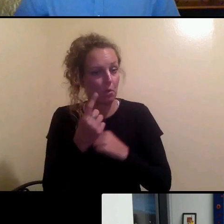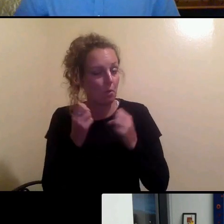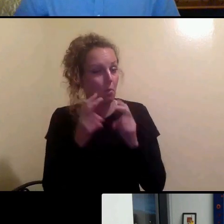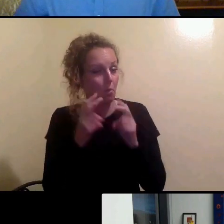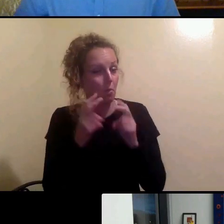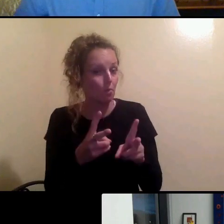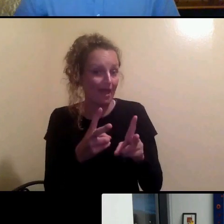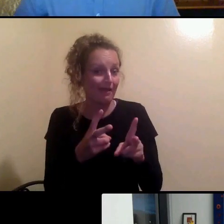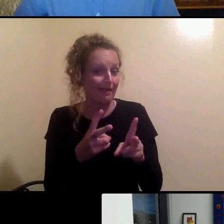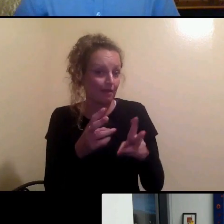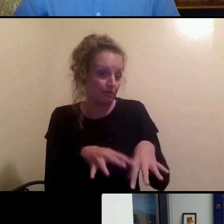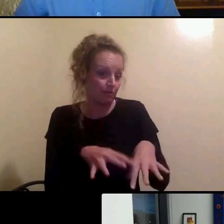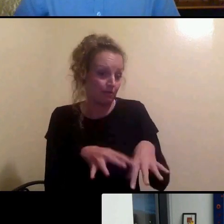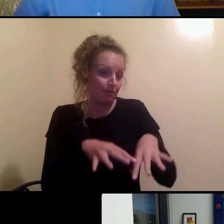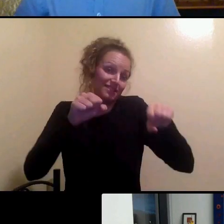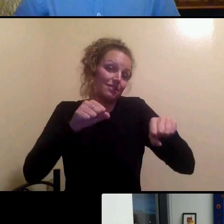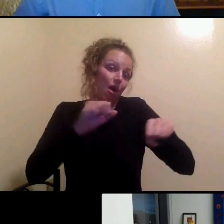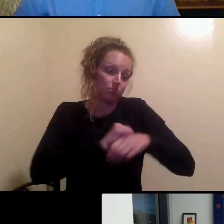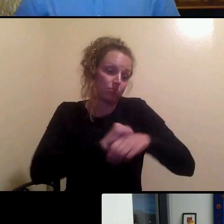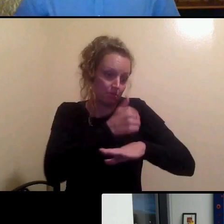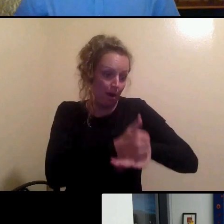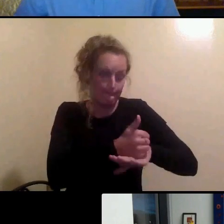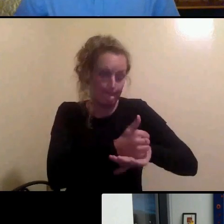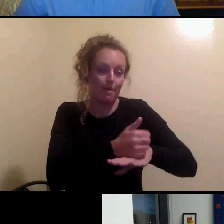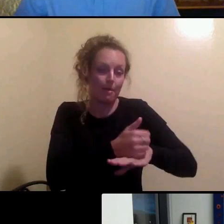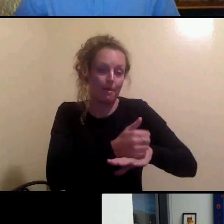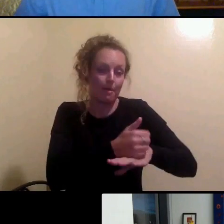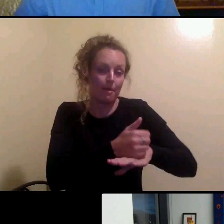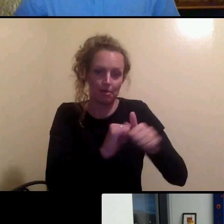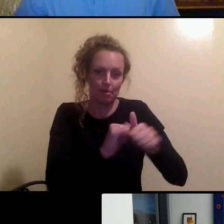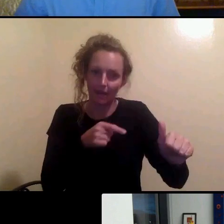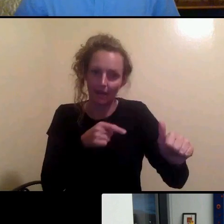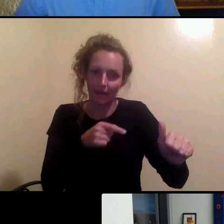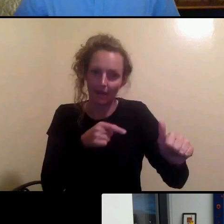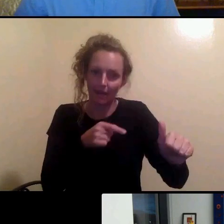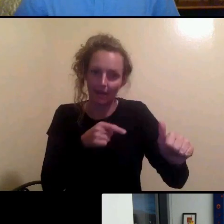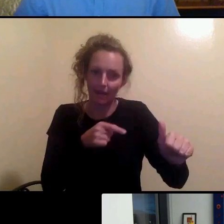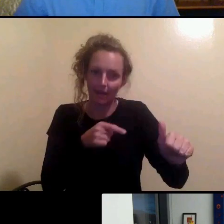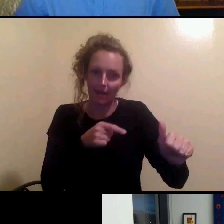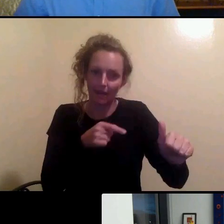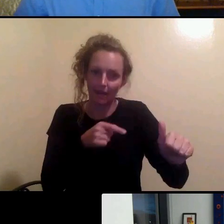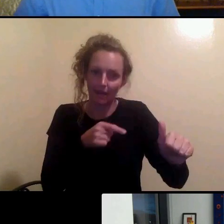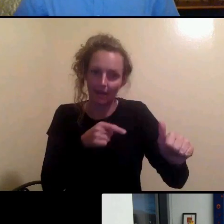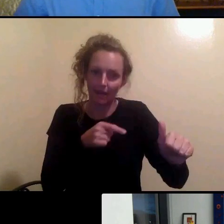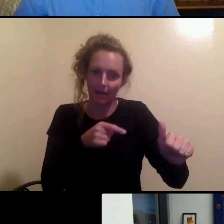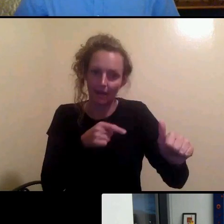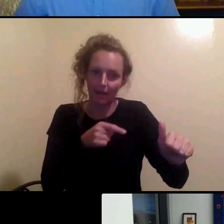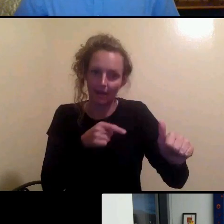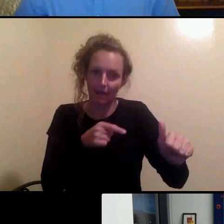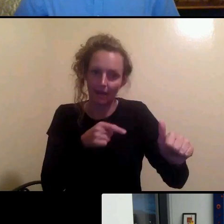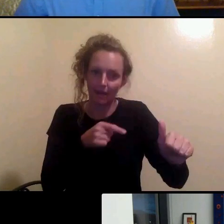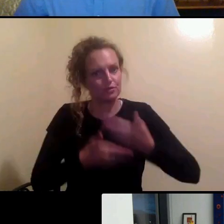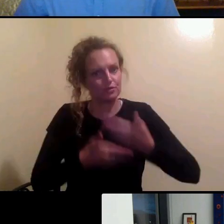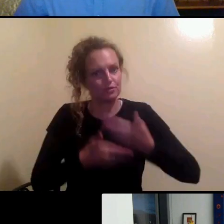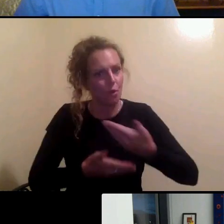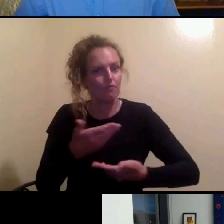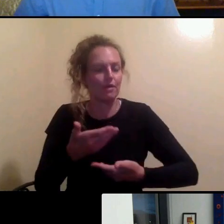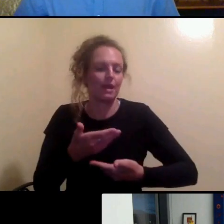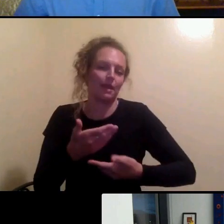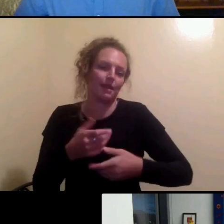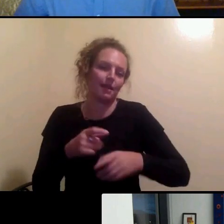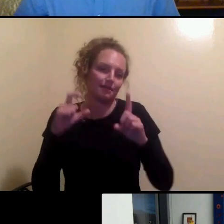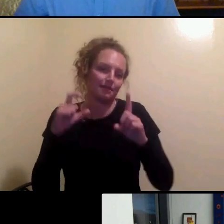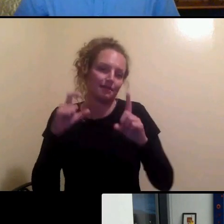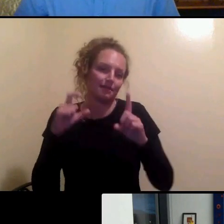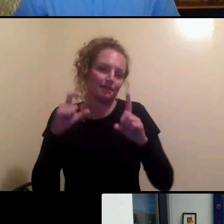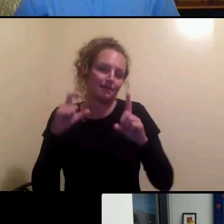show their value. It is not about telling outside a good story. And Debbie's story is a wonderful story. And I can still remember the name Debbie. But the main thing is